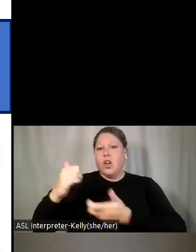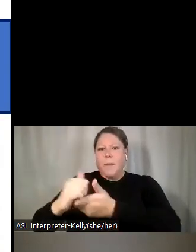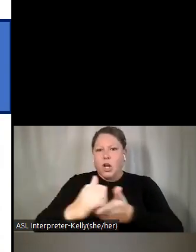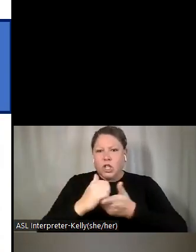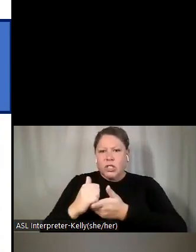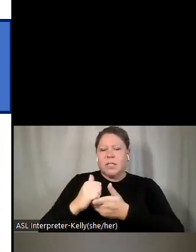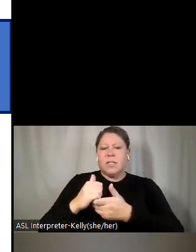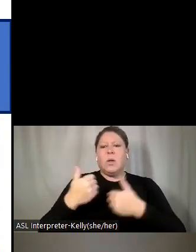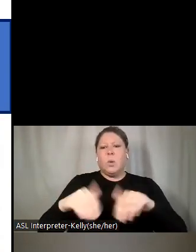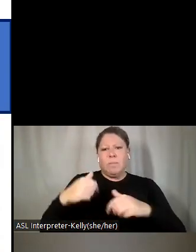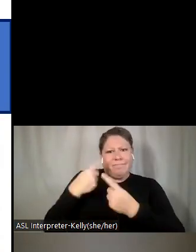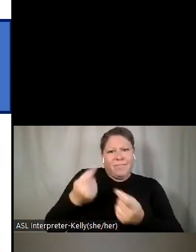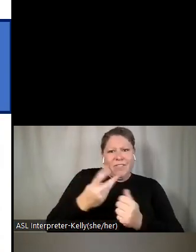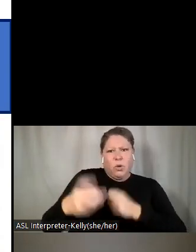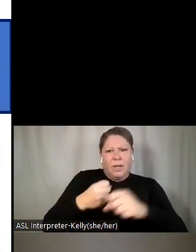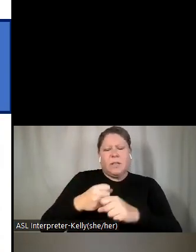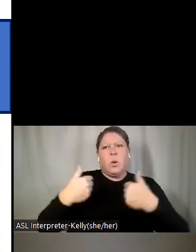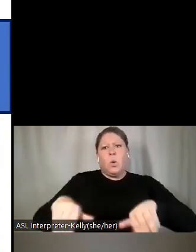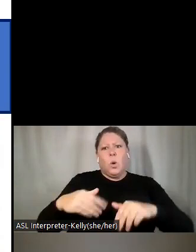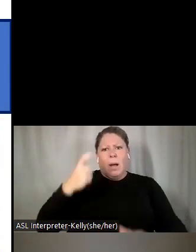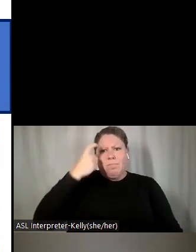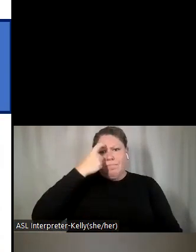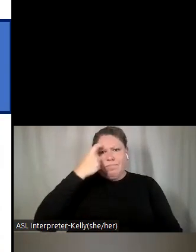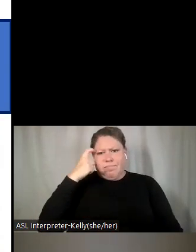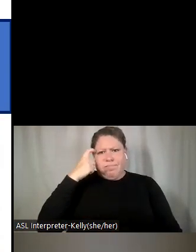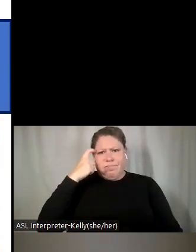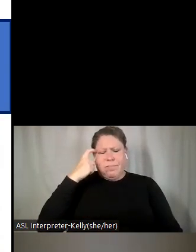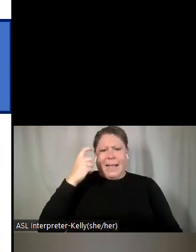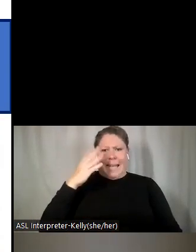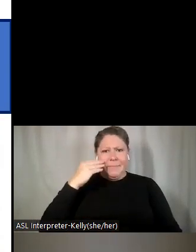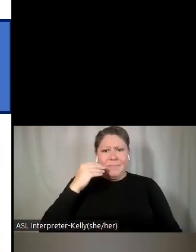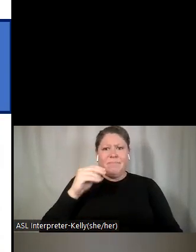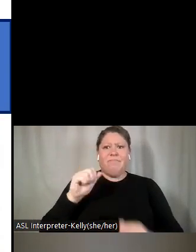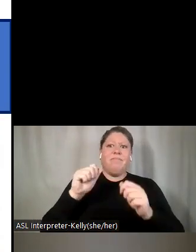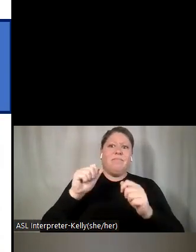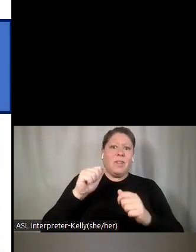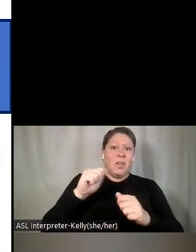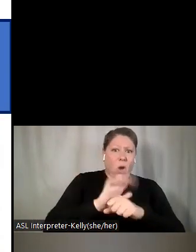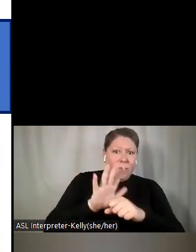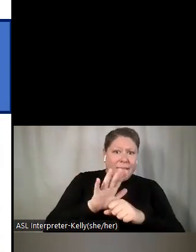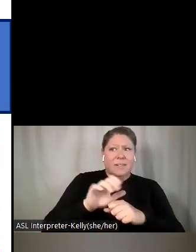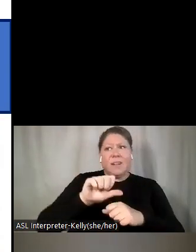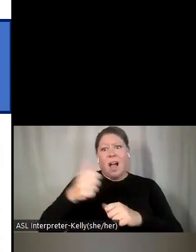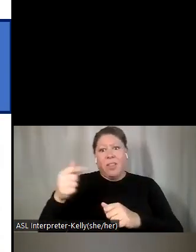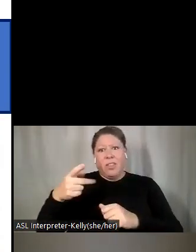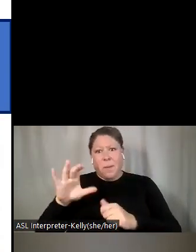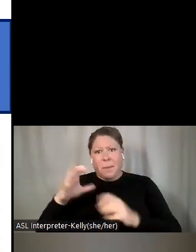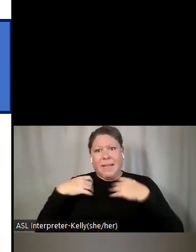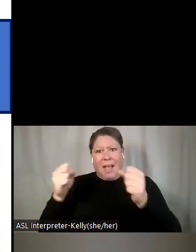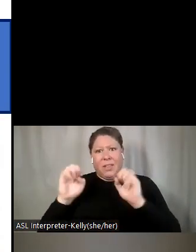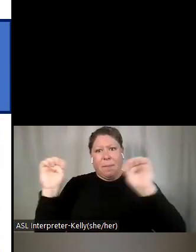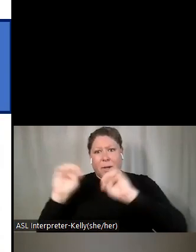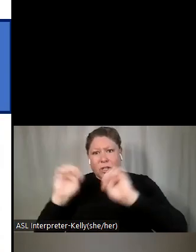traumatic past few years with the COVID-19 pandemic and multiple other public health emergencies that have required the